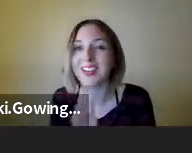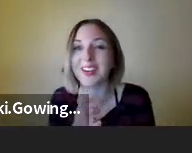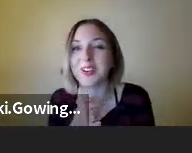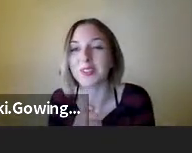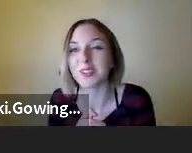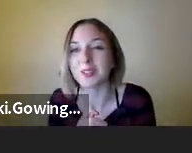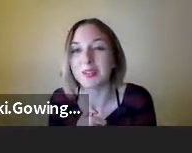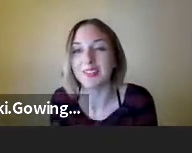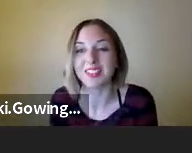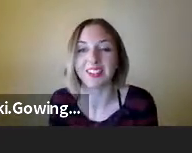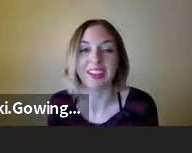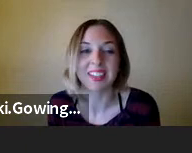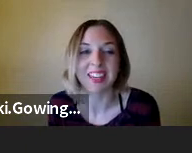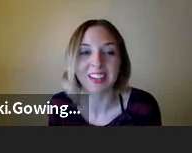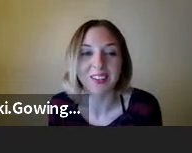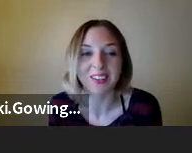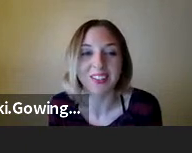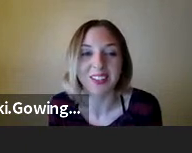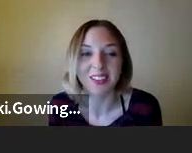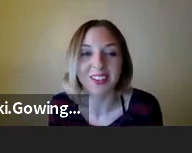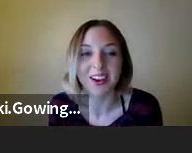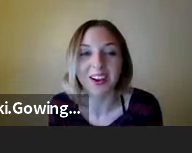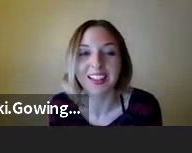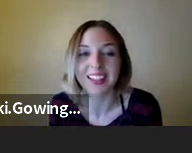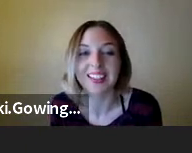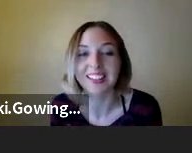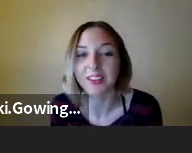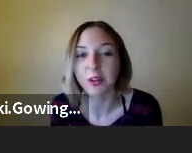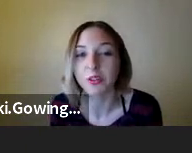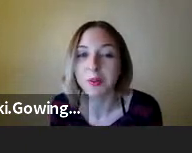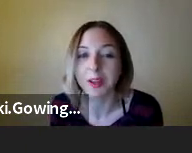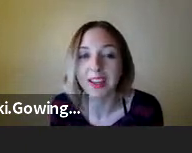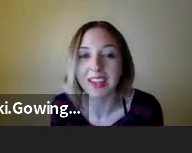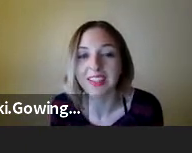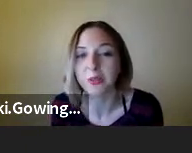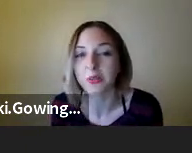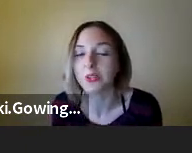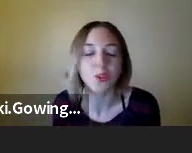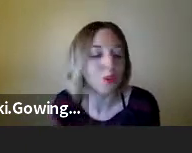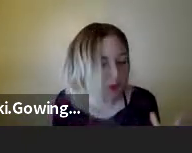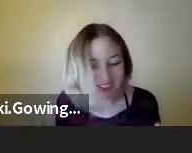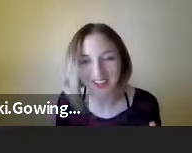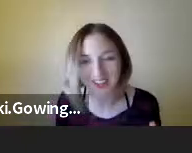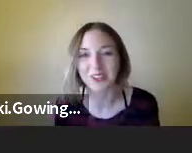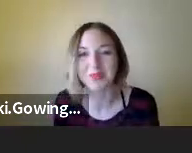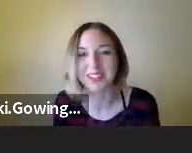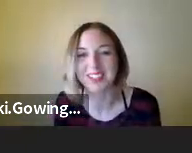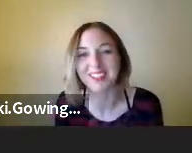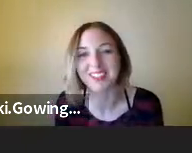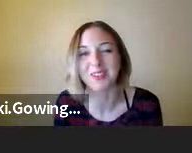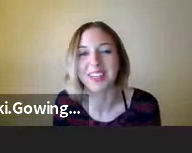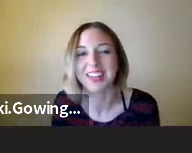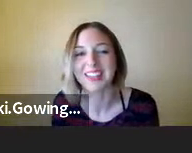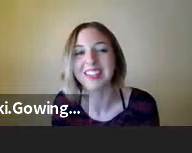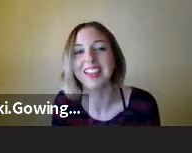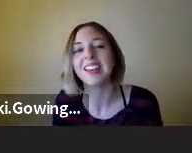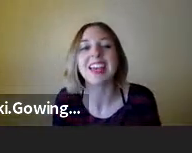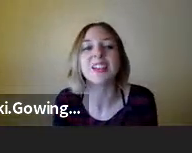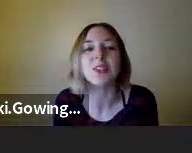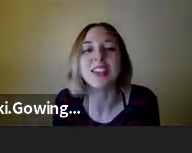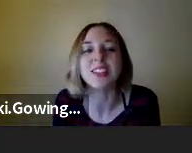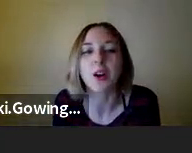Thomas, who's going to be giving tonight's keynote. So Carl is a serial entrepreneur. He's launched numerous technology businesses over the